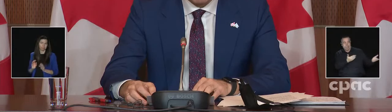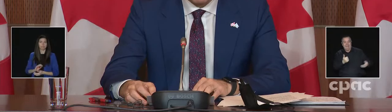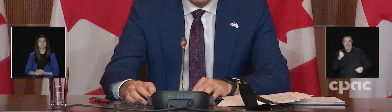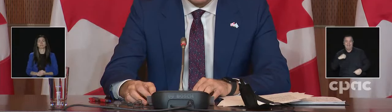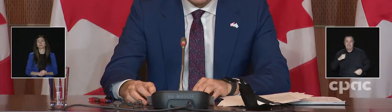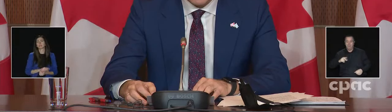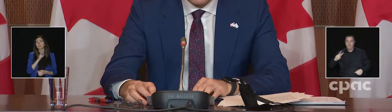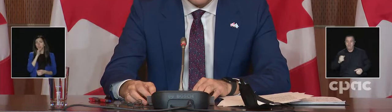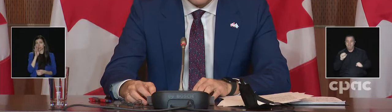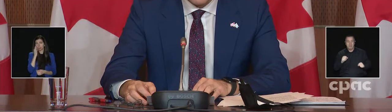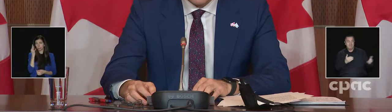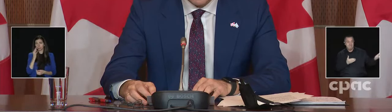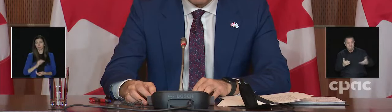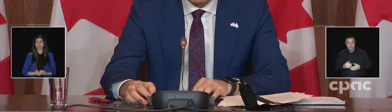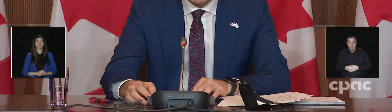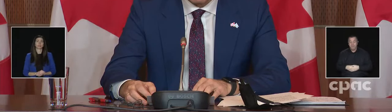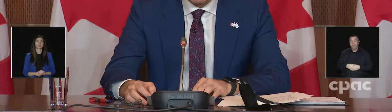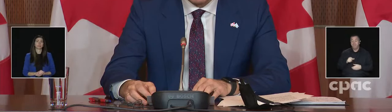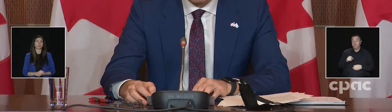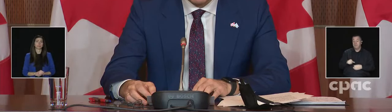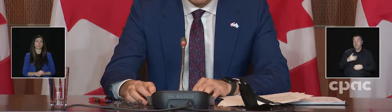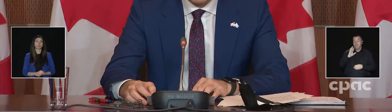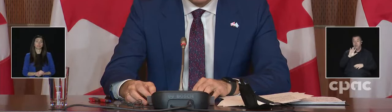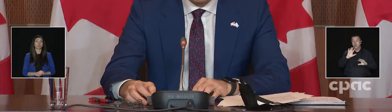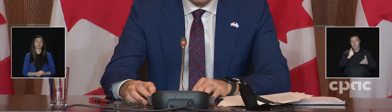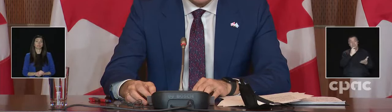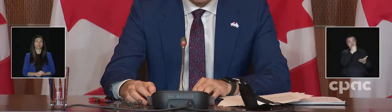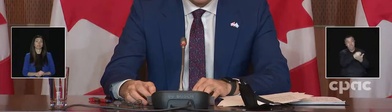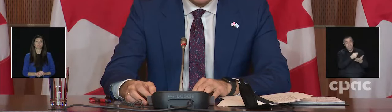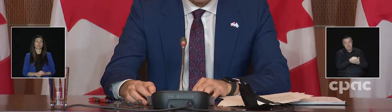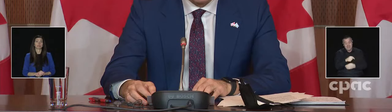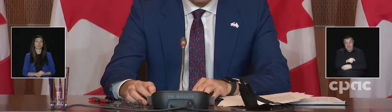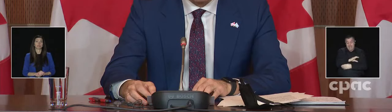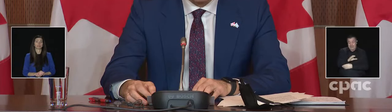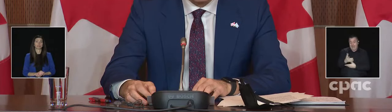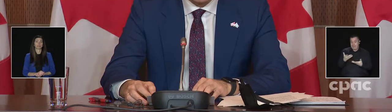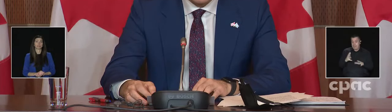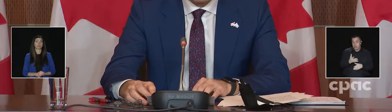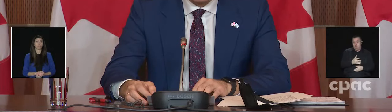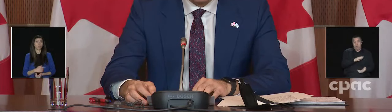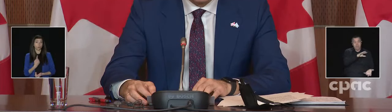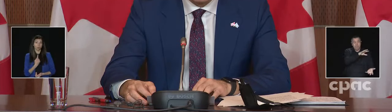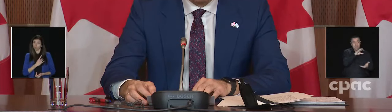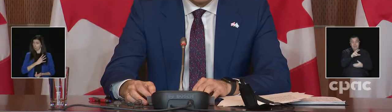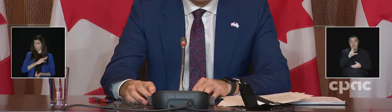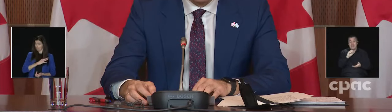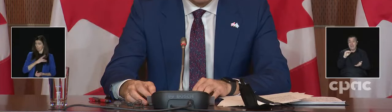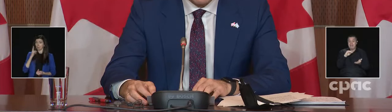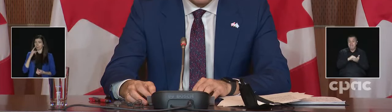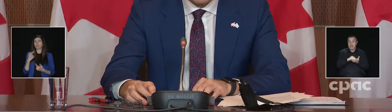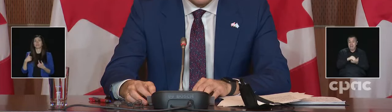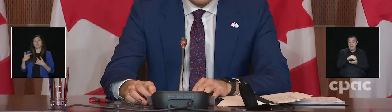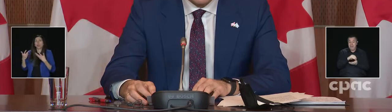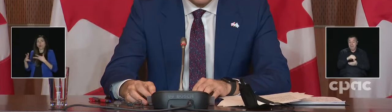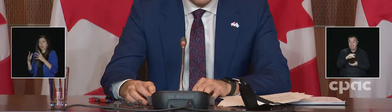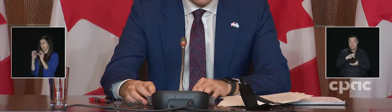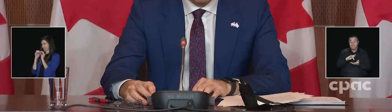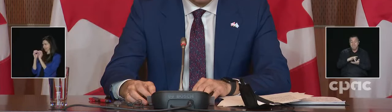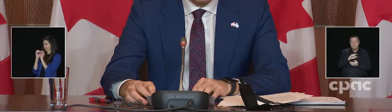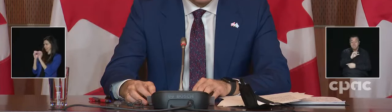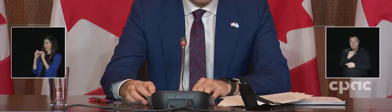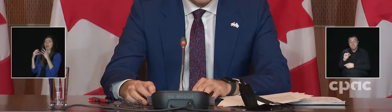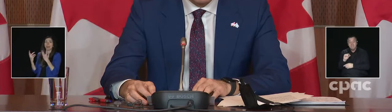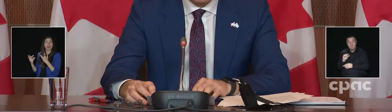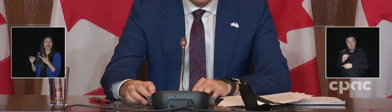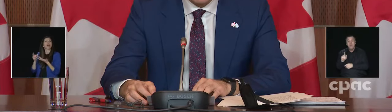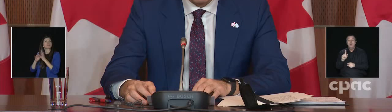Grâce à notre approche stratégique en matière d'approvisionnement, le Canada a déjà reçu 30 000 traitements de Paxlovid, en